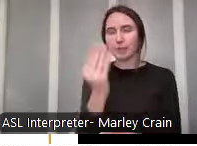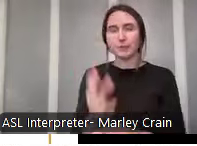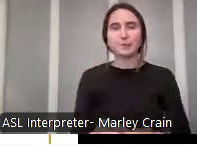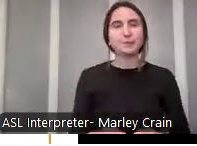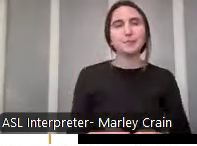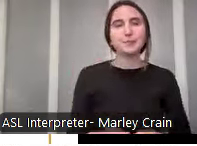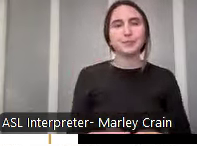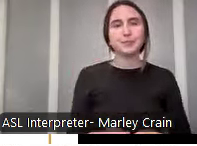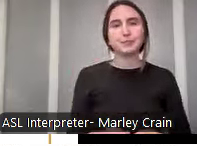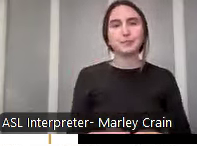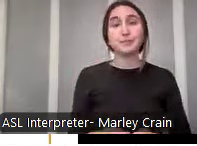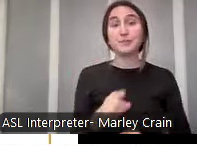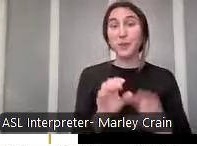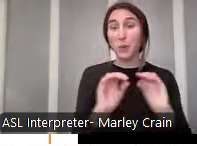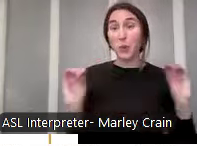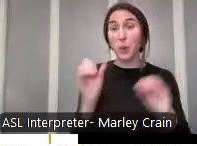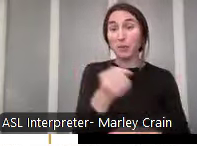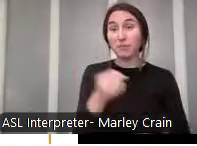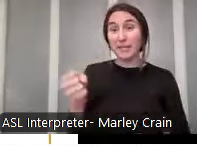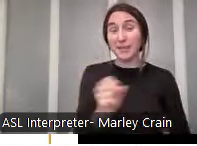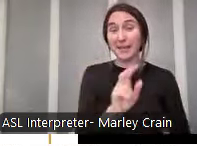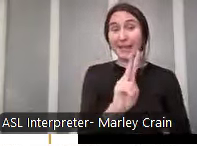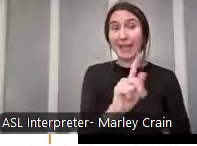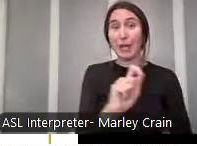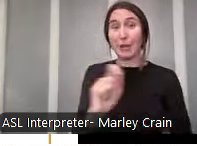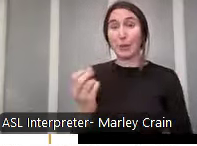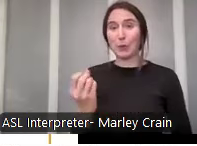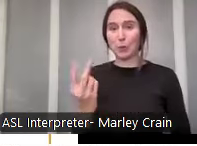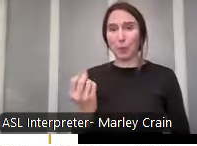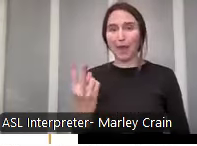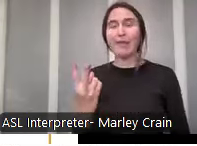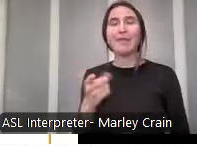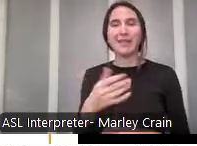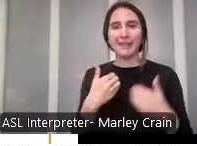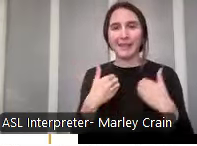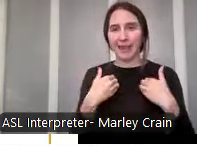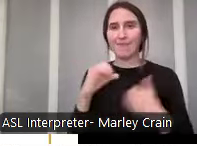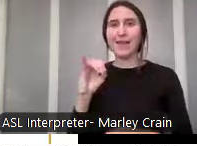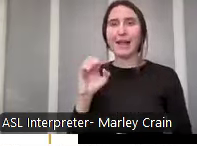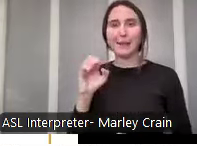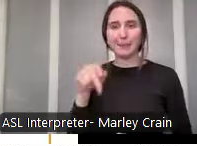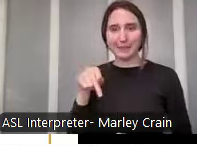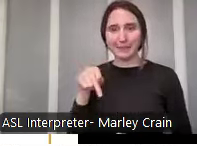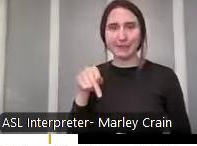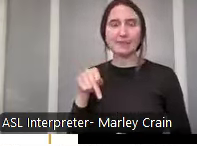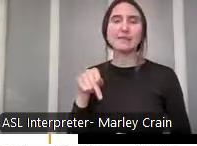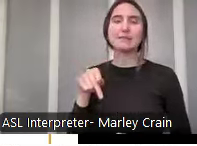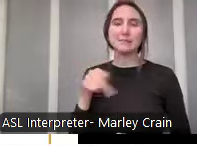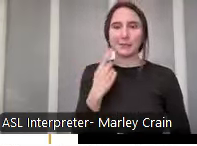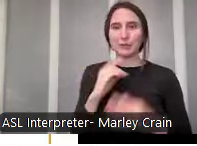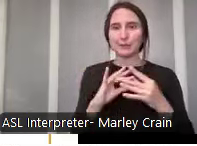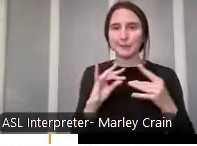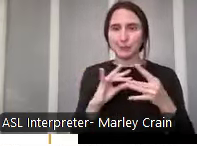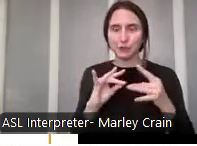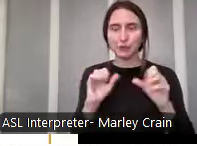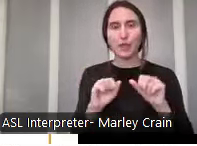For no placement K to 12 for a student with an IEP, obviously I just talked about you can go to zone schools